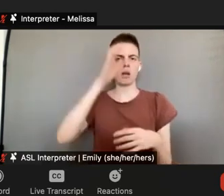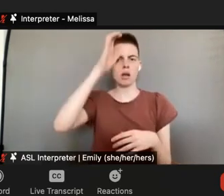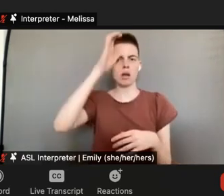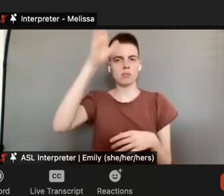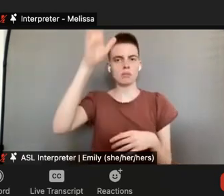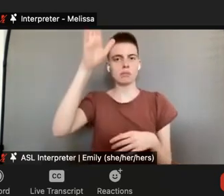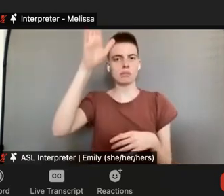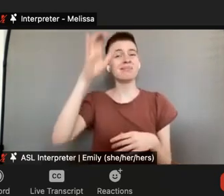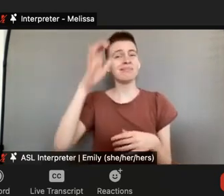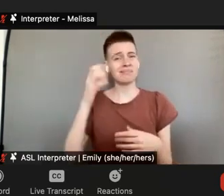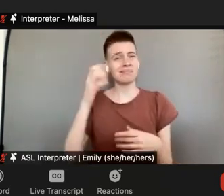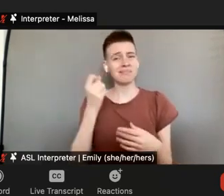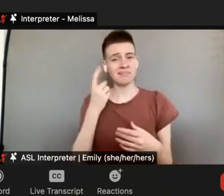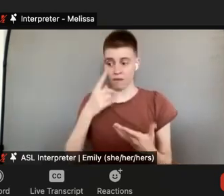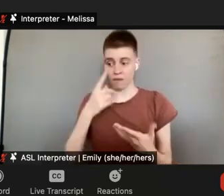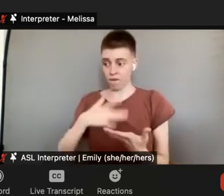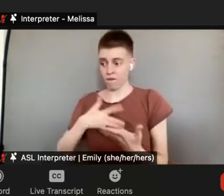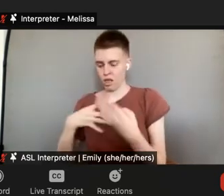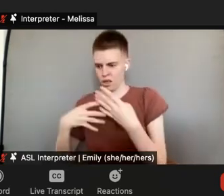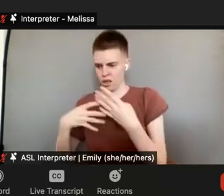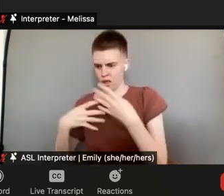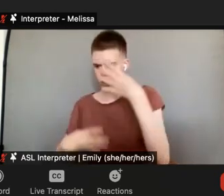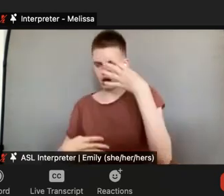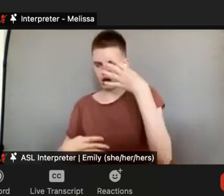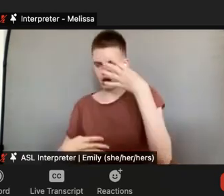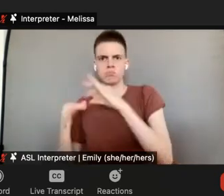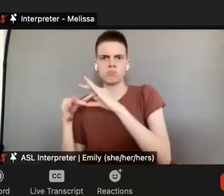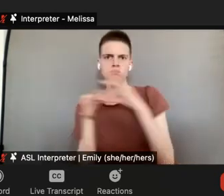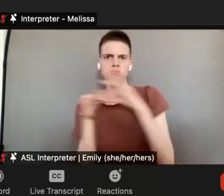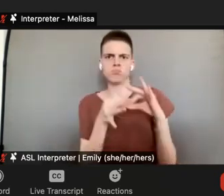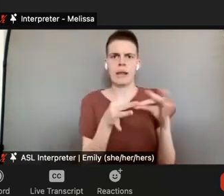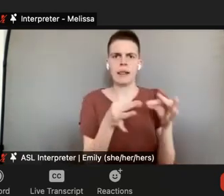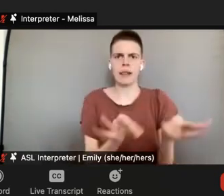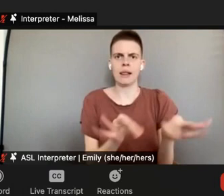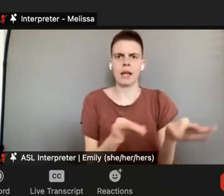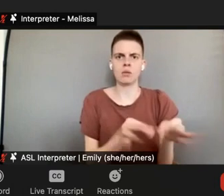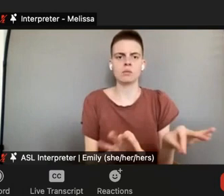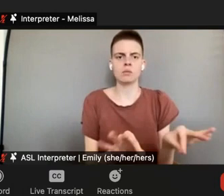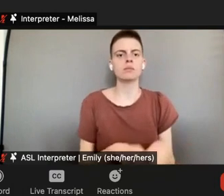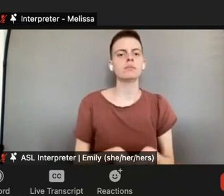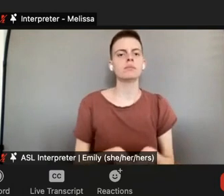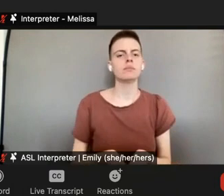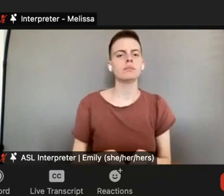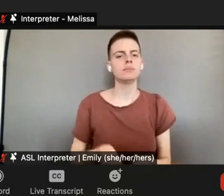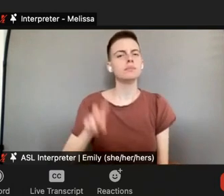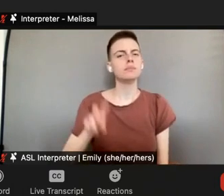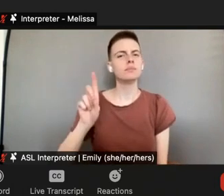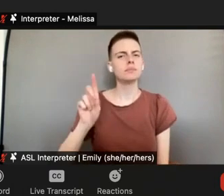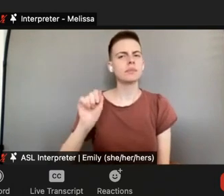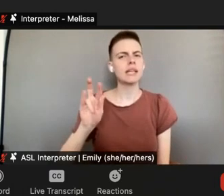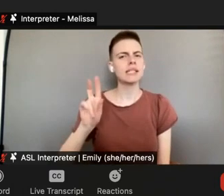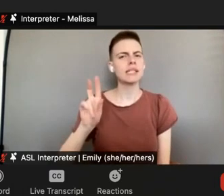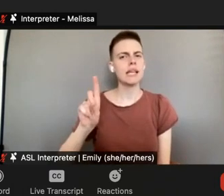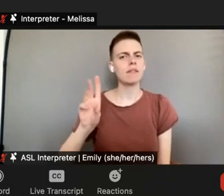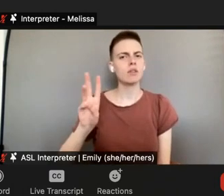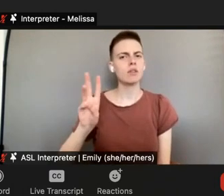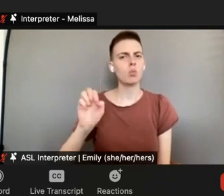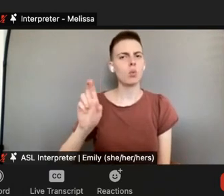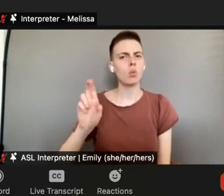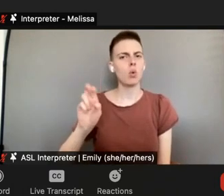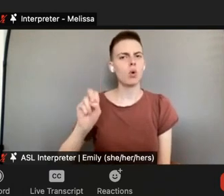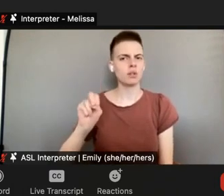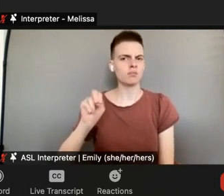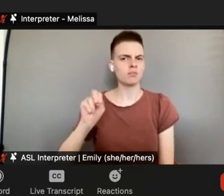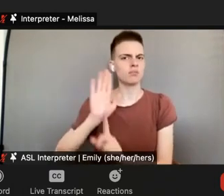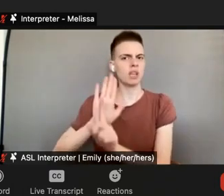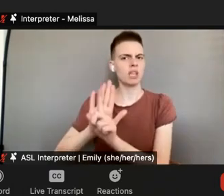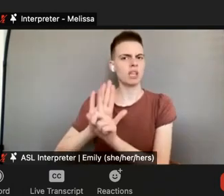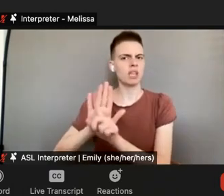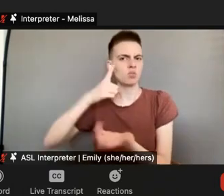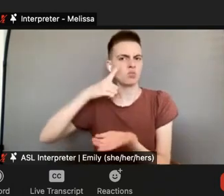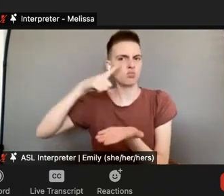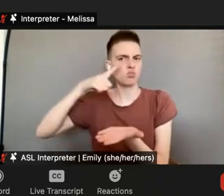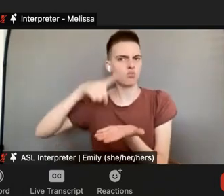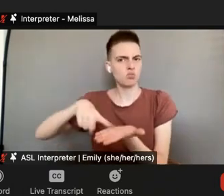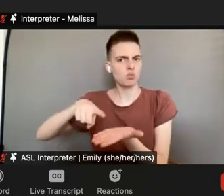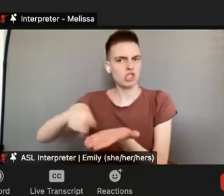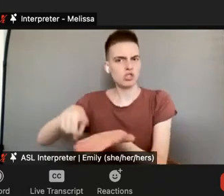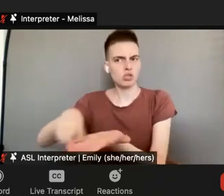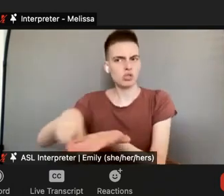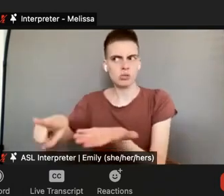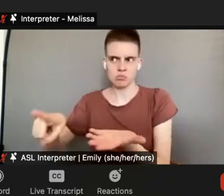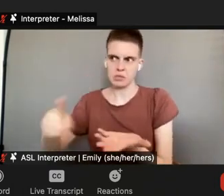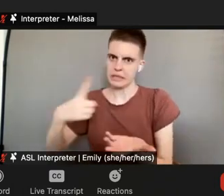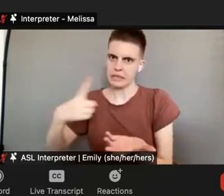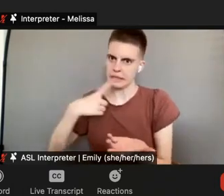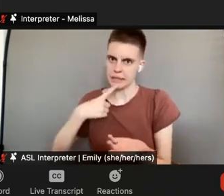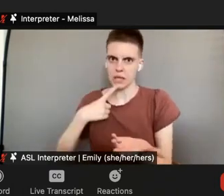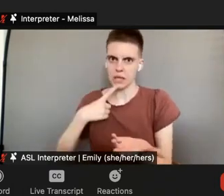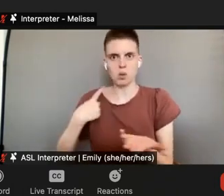right? For kids with CVI. So based on the work of David Warren, we've learned that we talk differently to children with visual impairment.